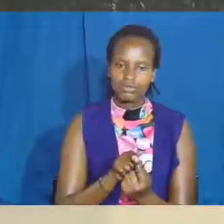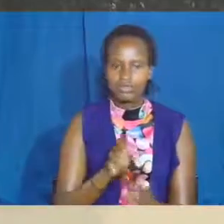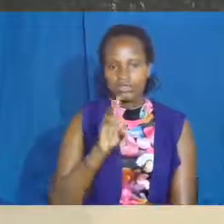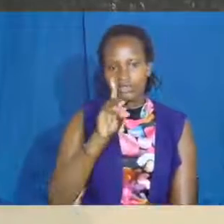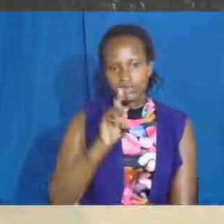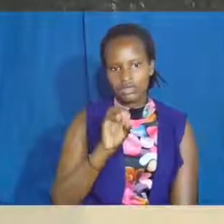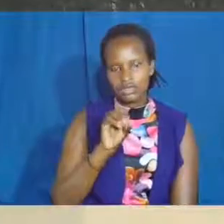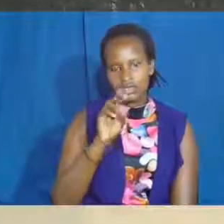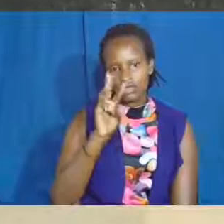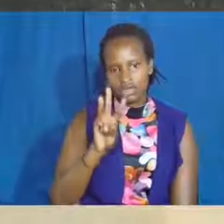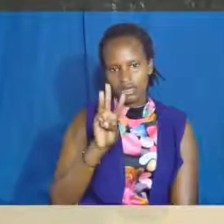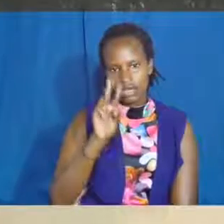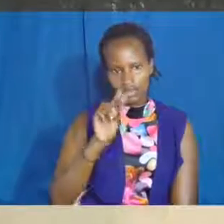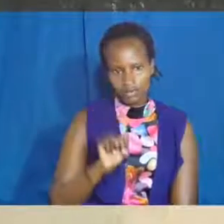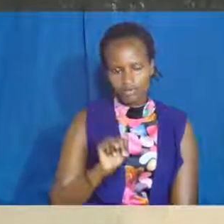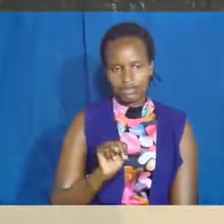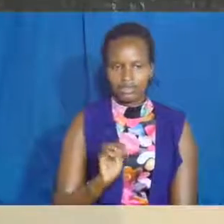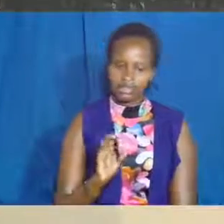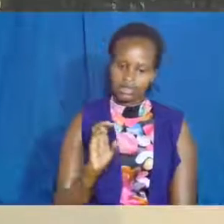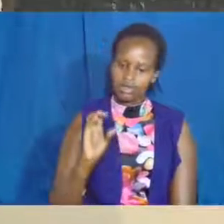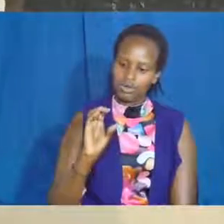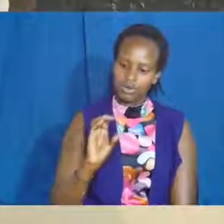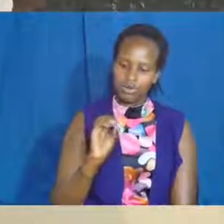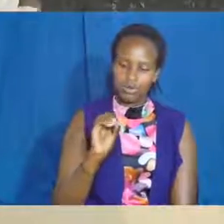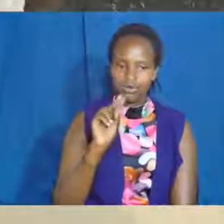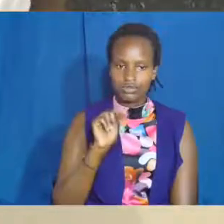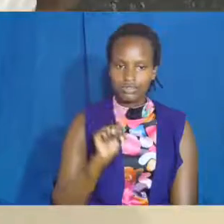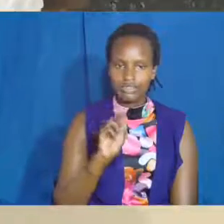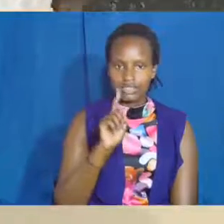down the concentration gradient, down the